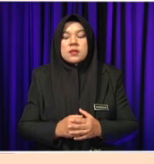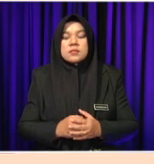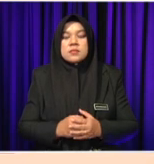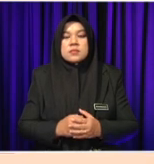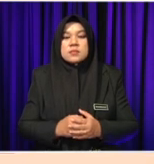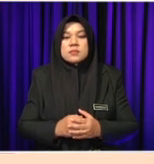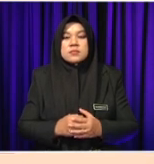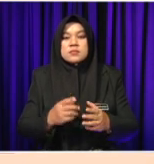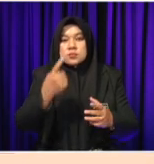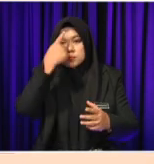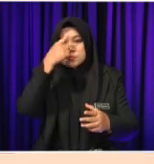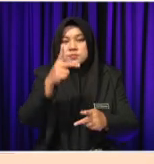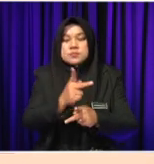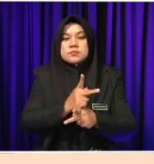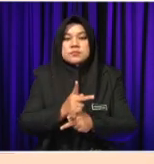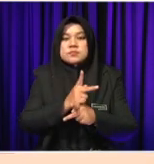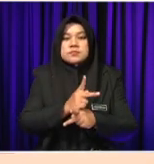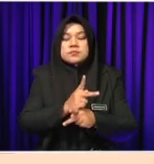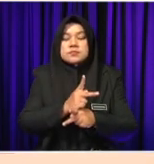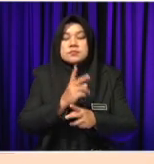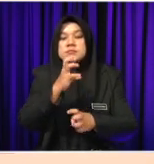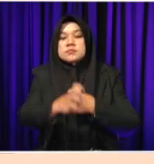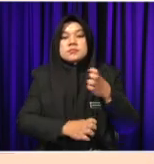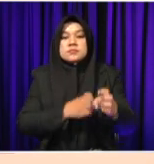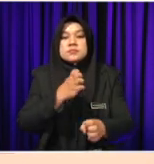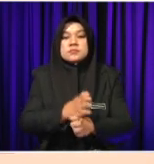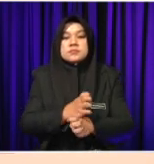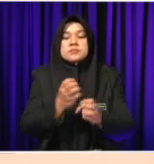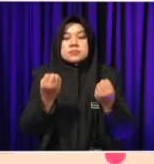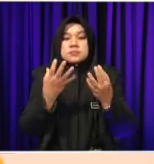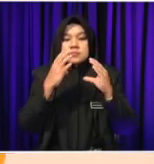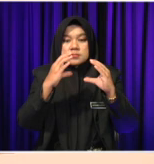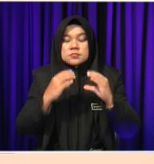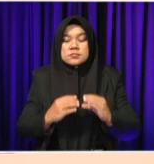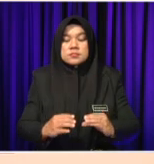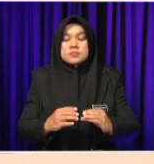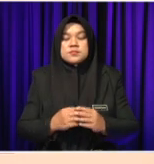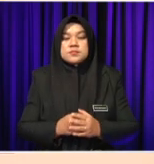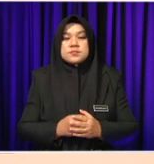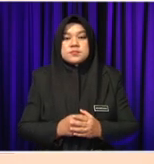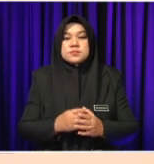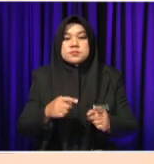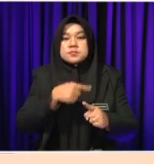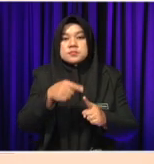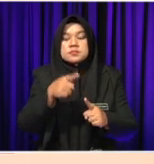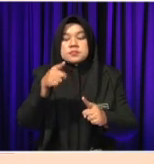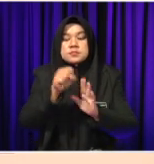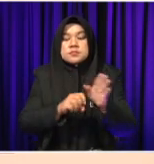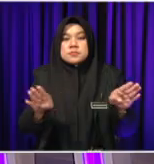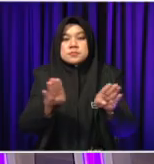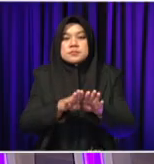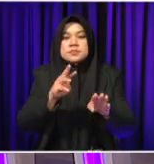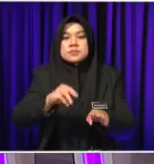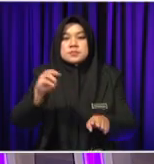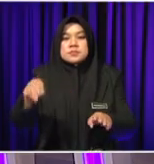on protect. The mother nature. Right? There are many ways out there. Right. Now, when you as a student, definitely we can